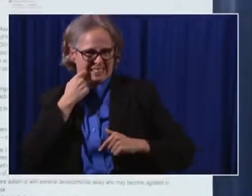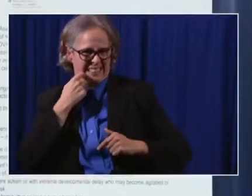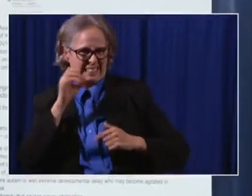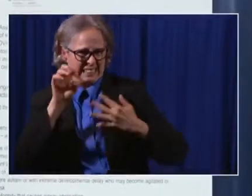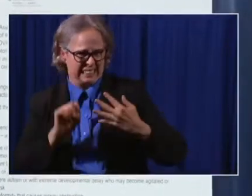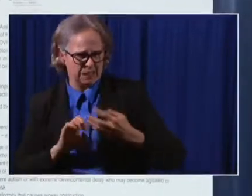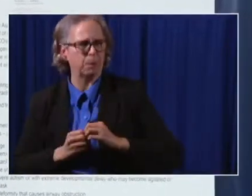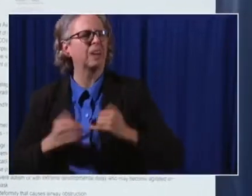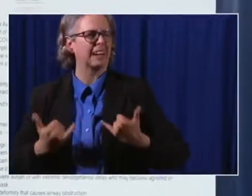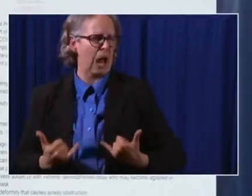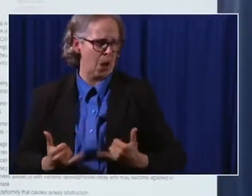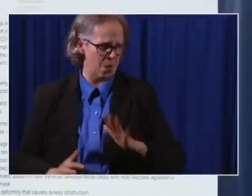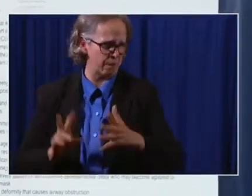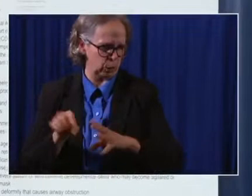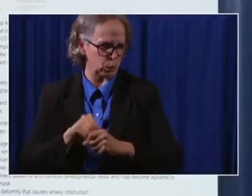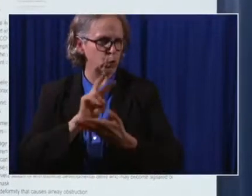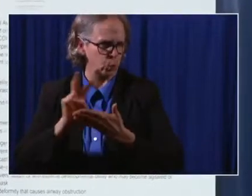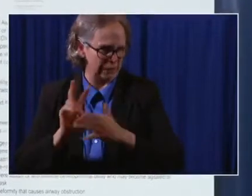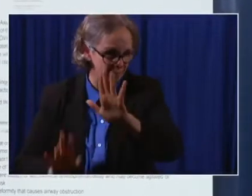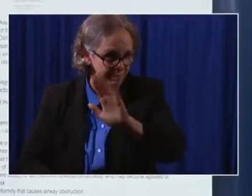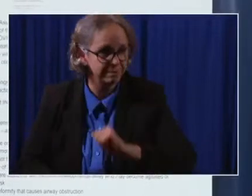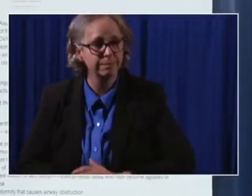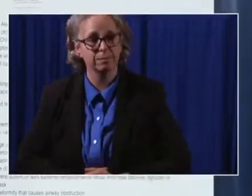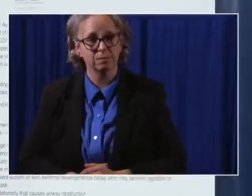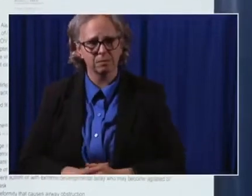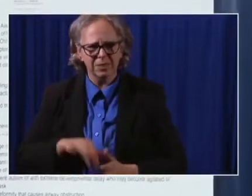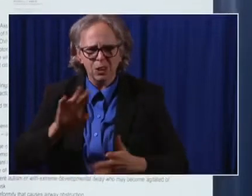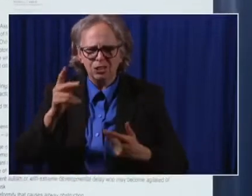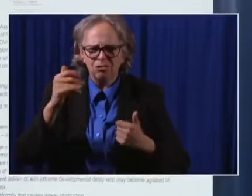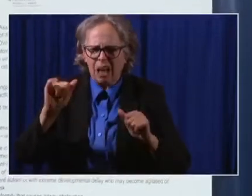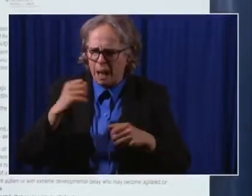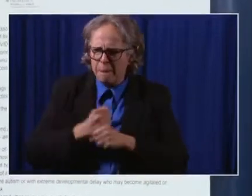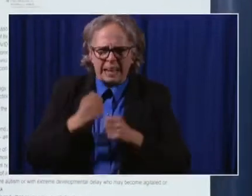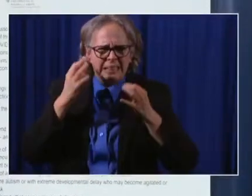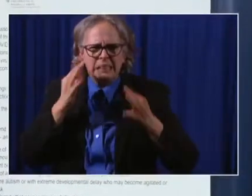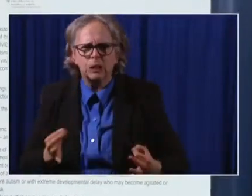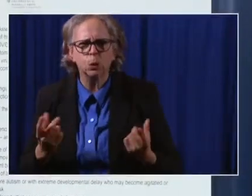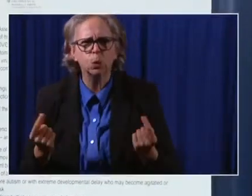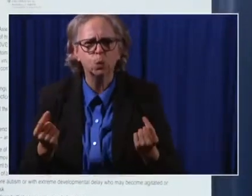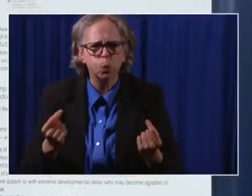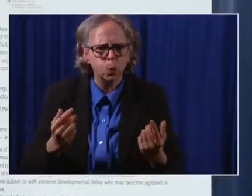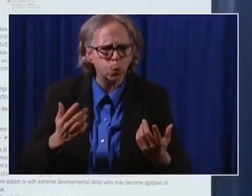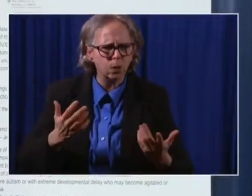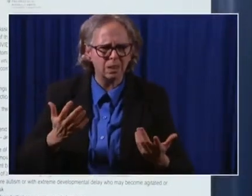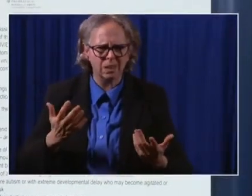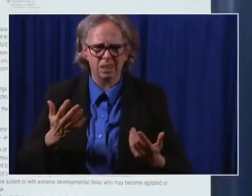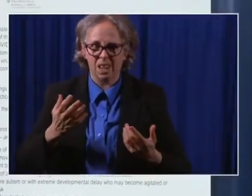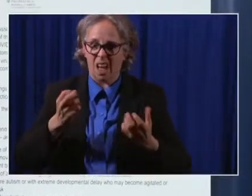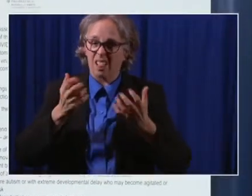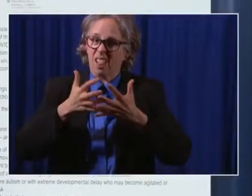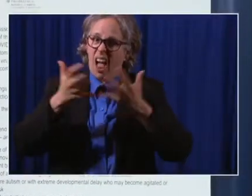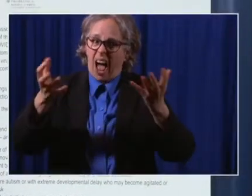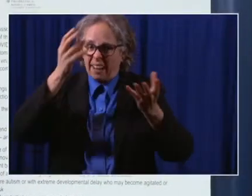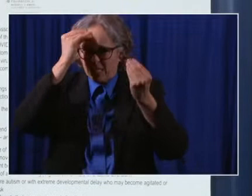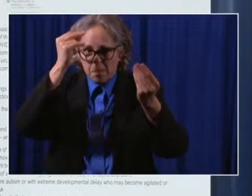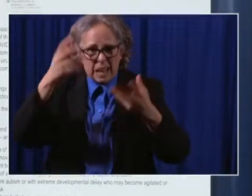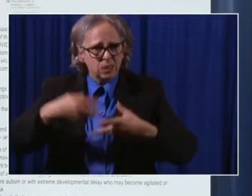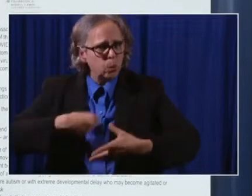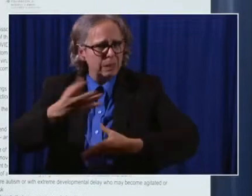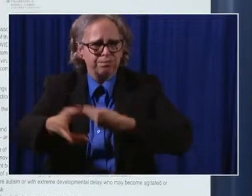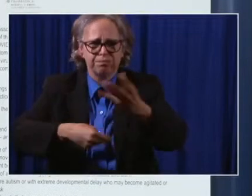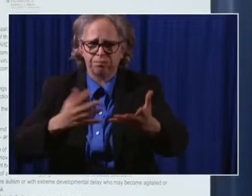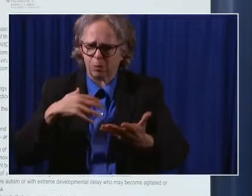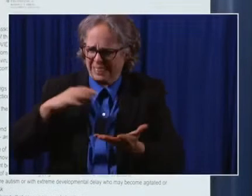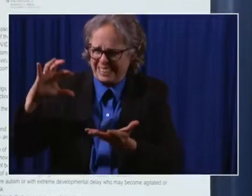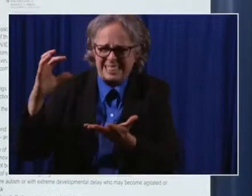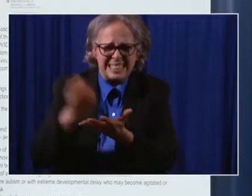or what decisions to make, but there's a lot of data out there. And I think what we know